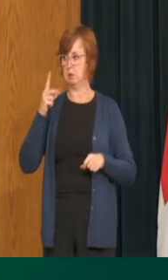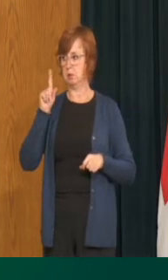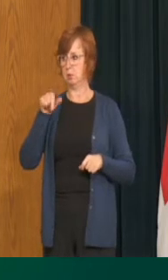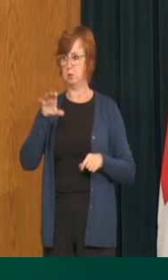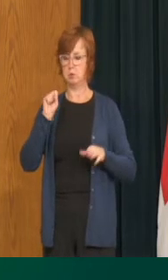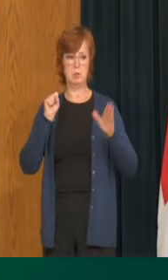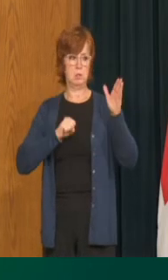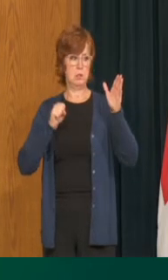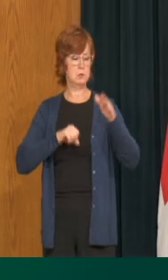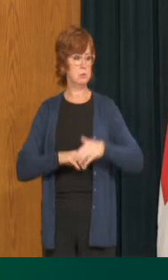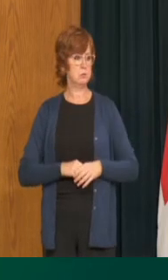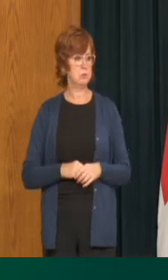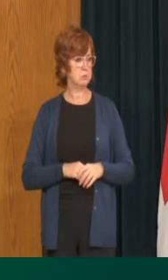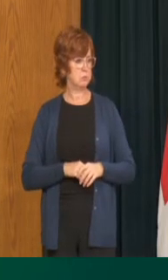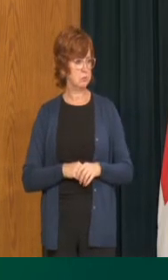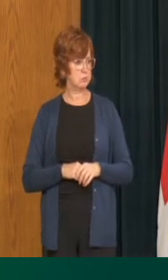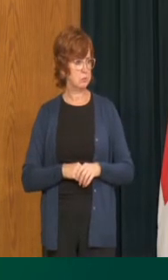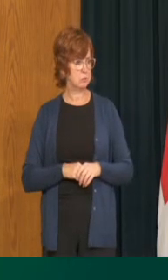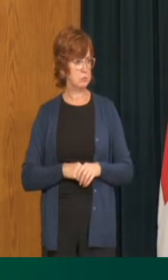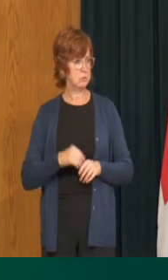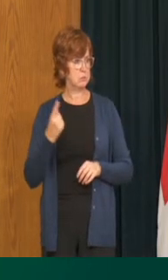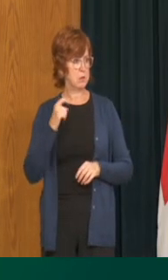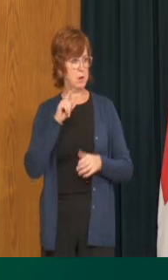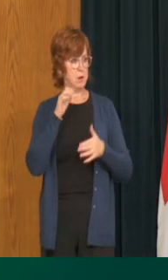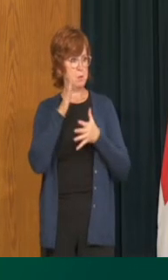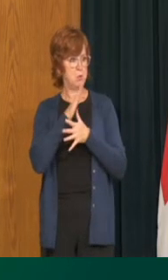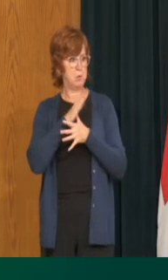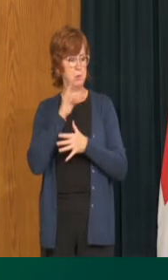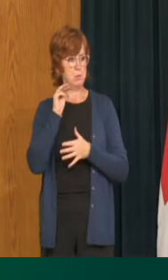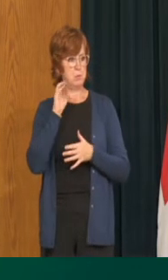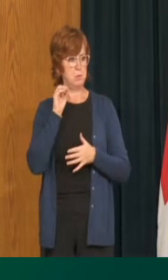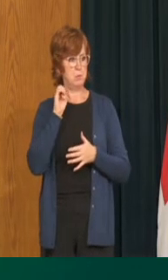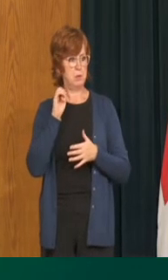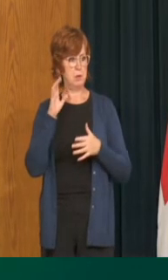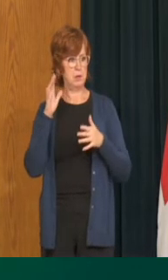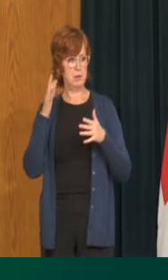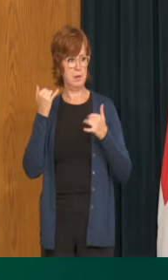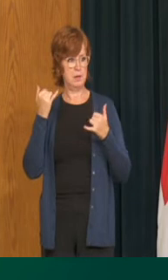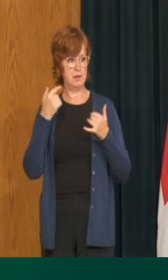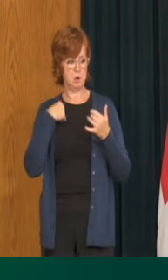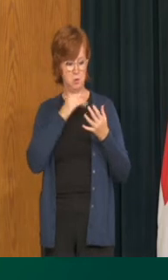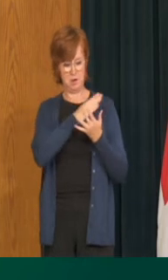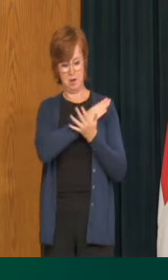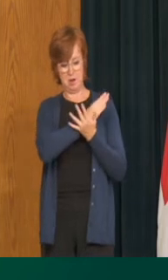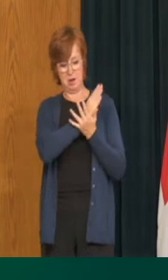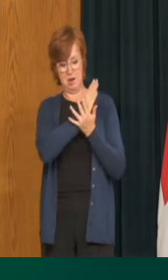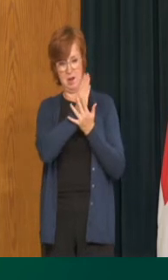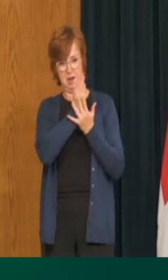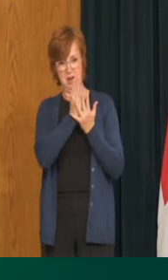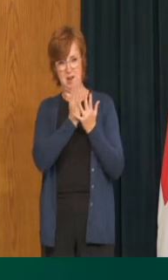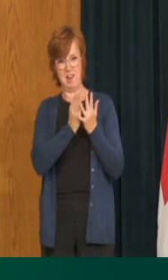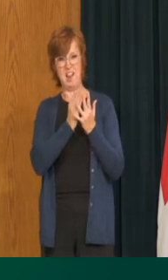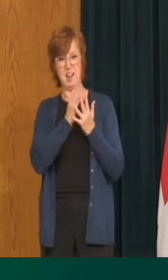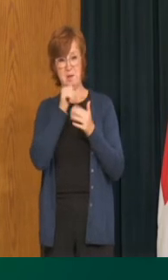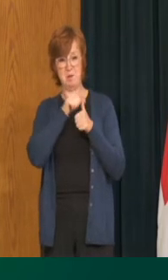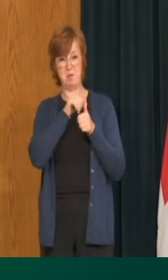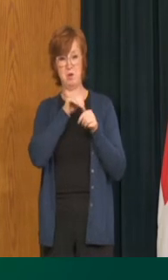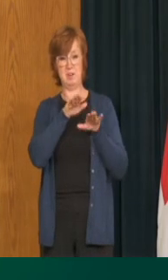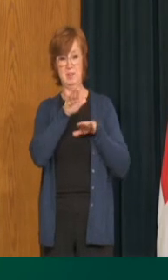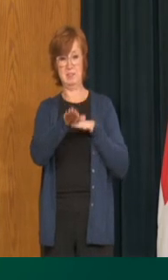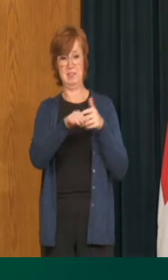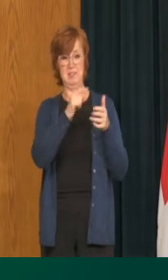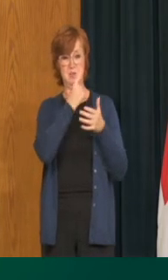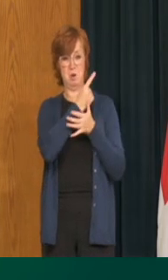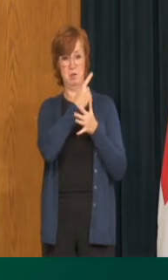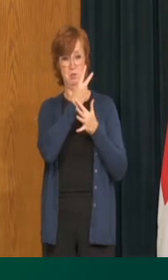one follow-up. This is for the Premier. We've been in stage 4.2 of the reopen plan for some time